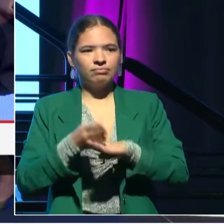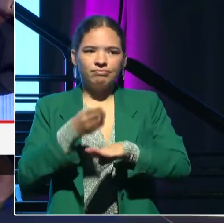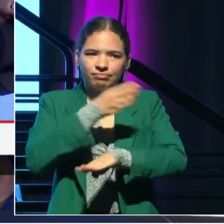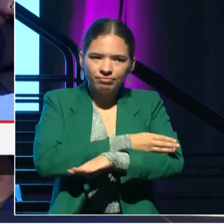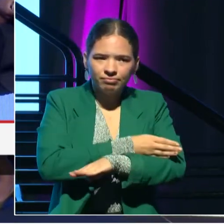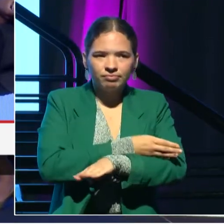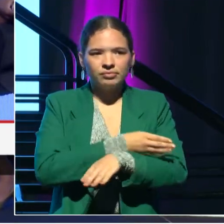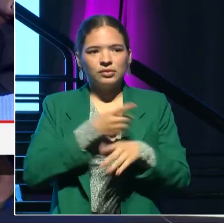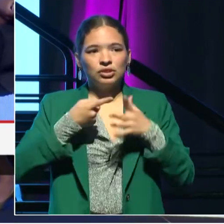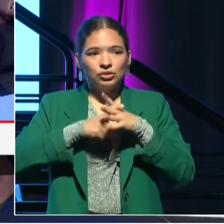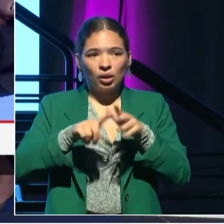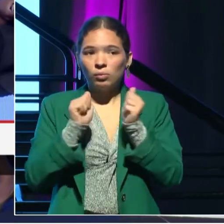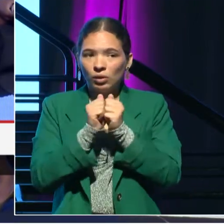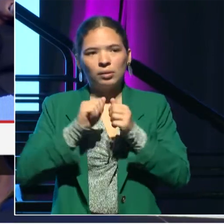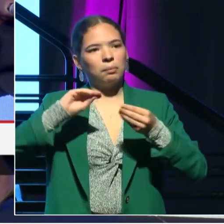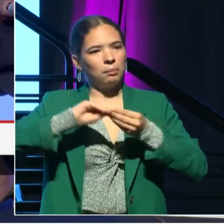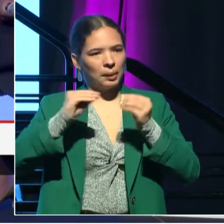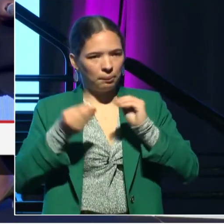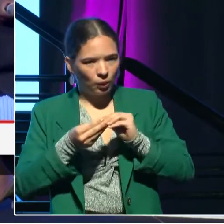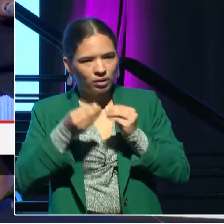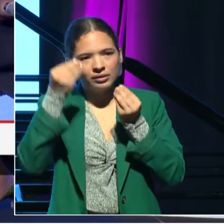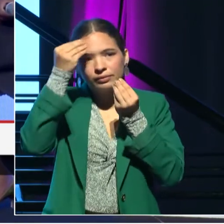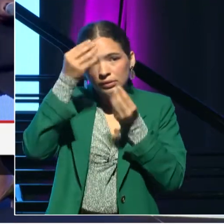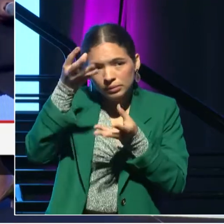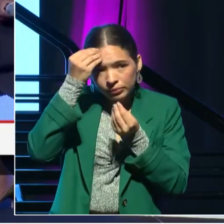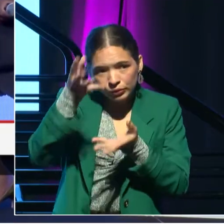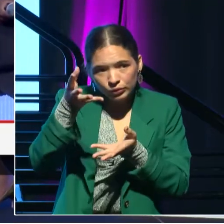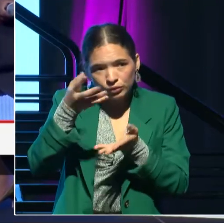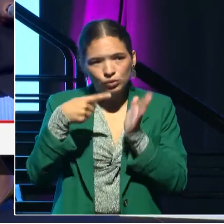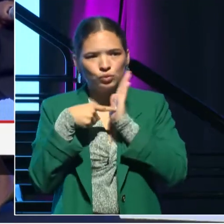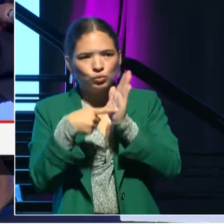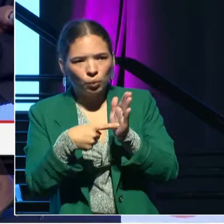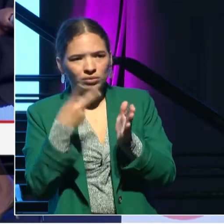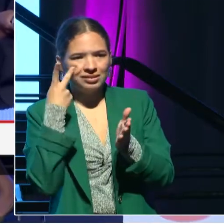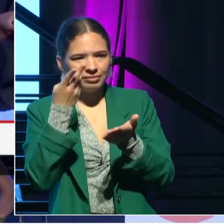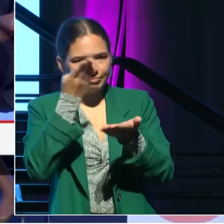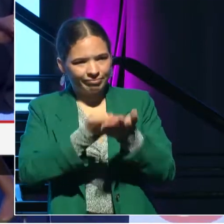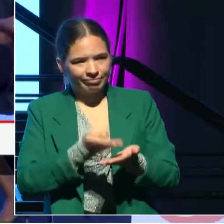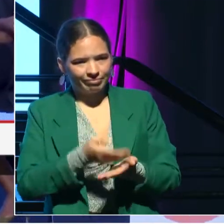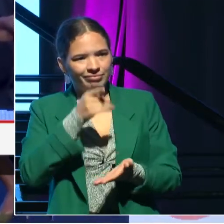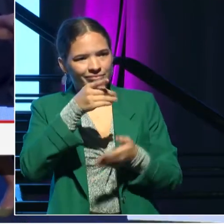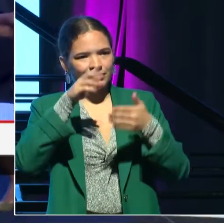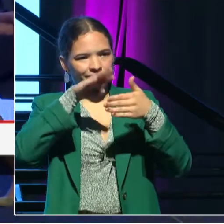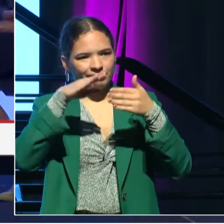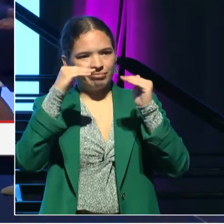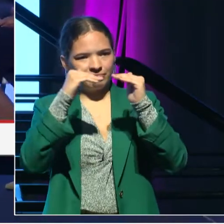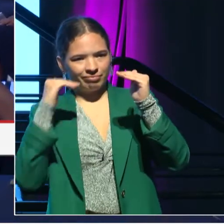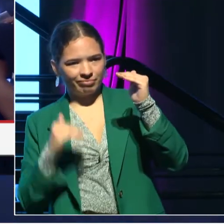about the disparities and seeing where we can go from there. Thank you, Congresswoman.